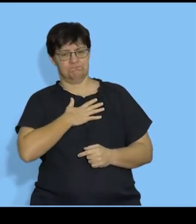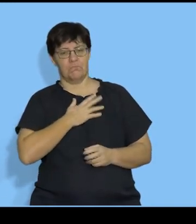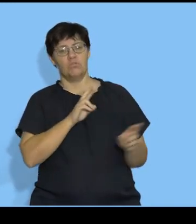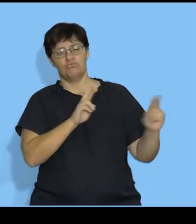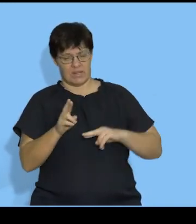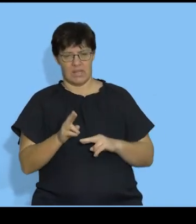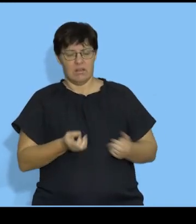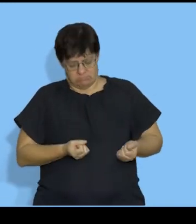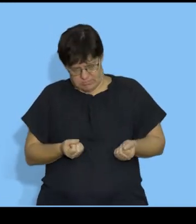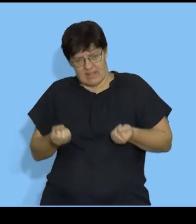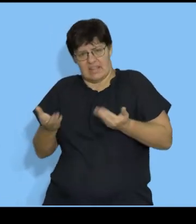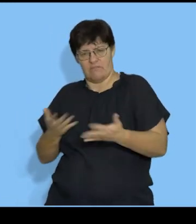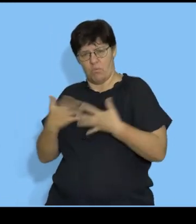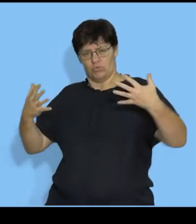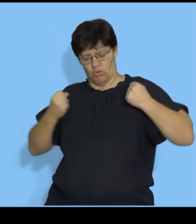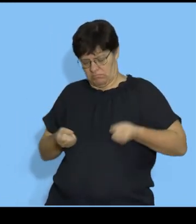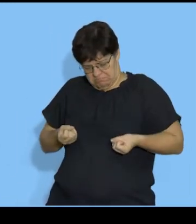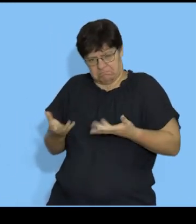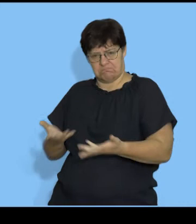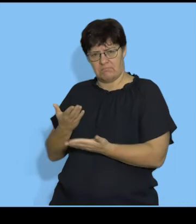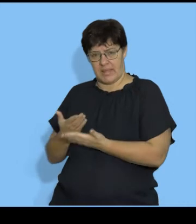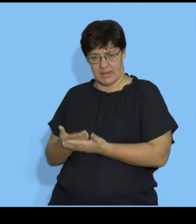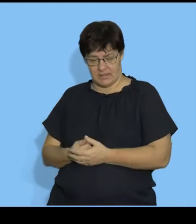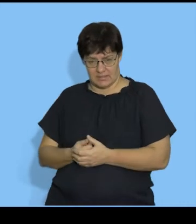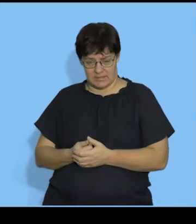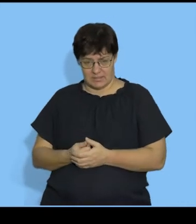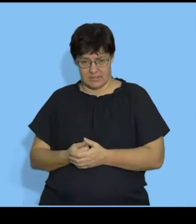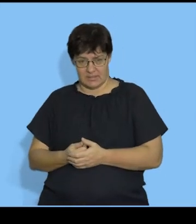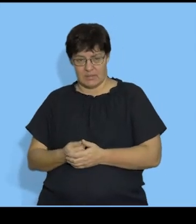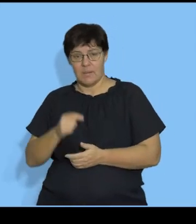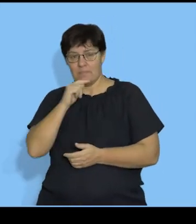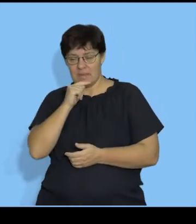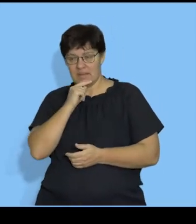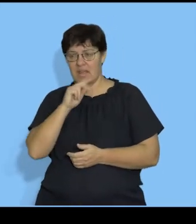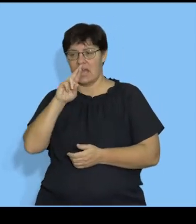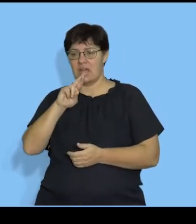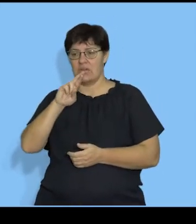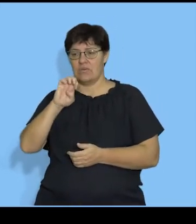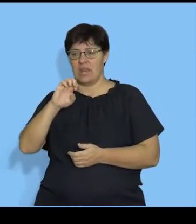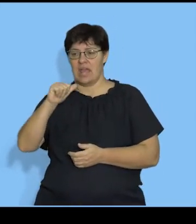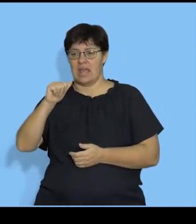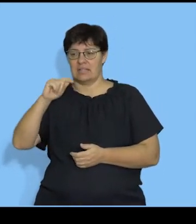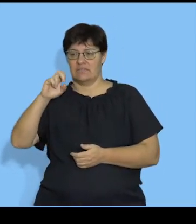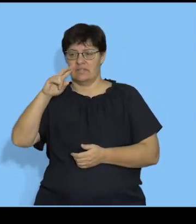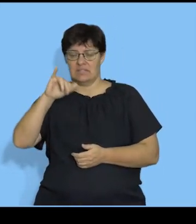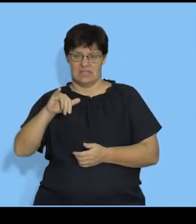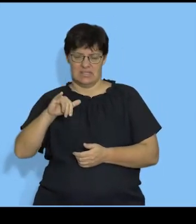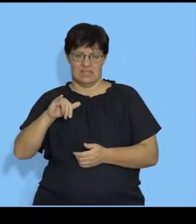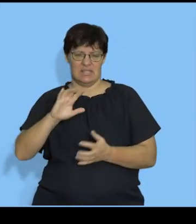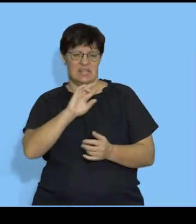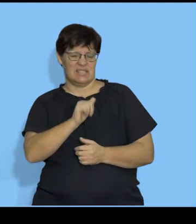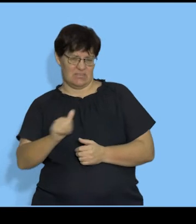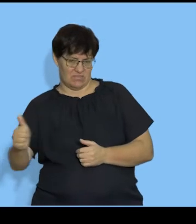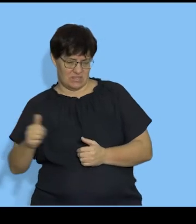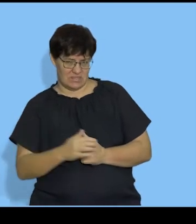electrons, okay? Now this list, we call it the reactivity series, which is not entirely new to us. So we can write half